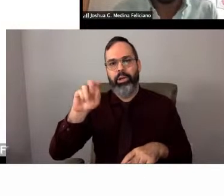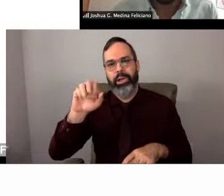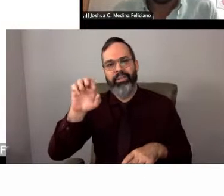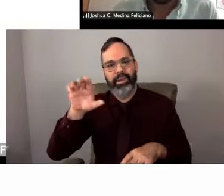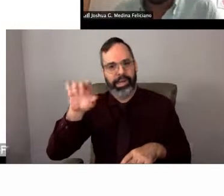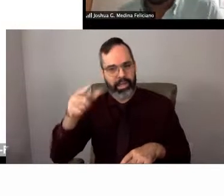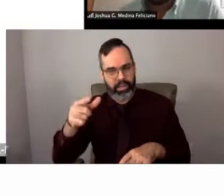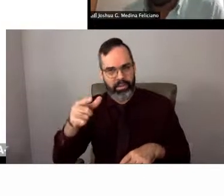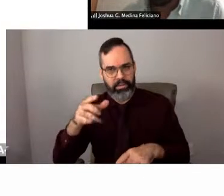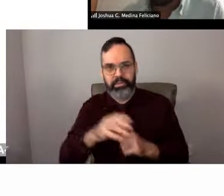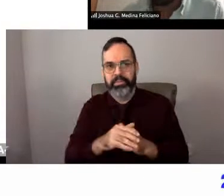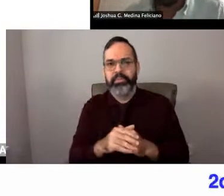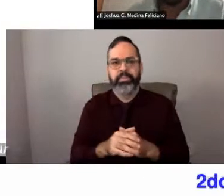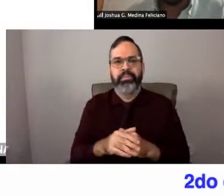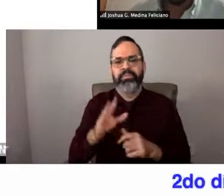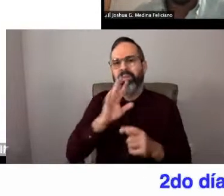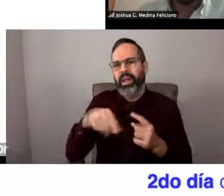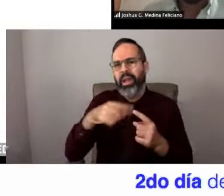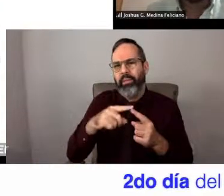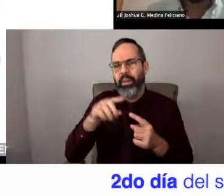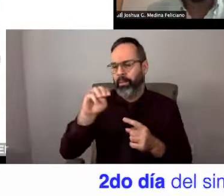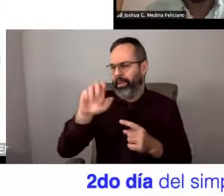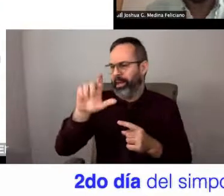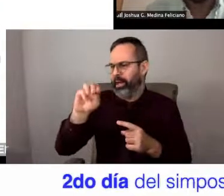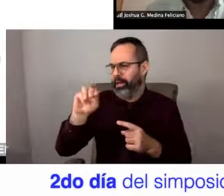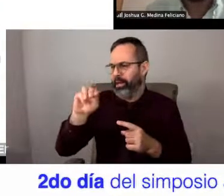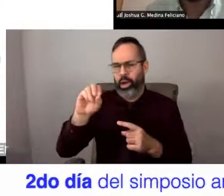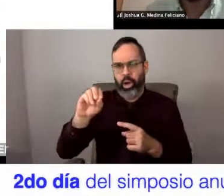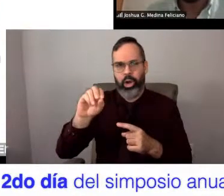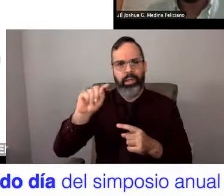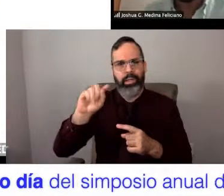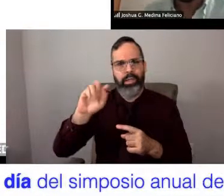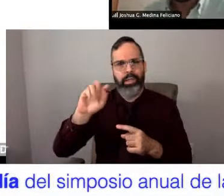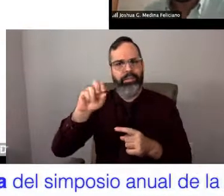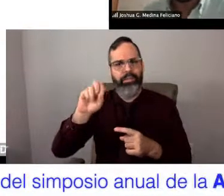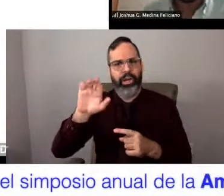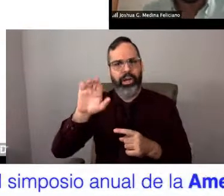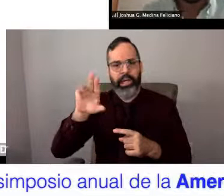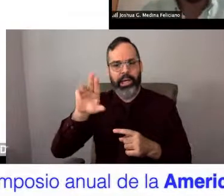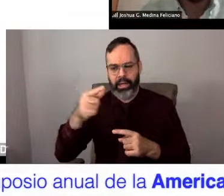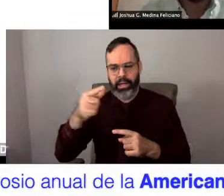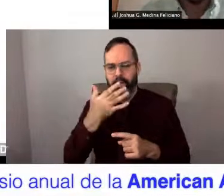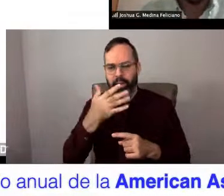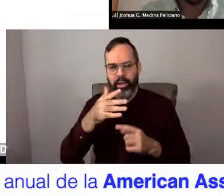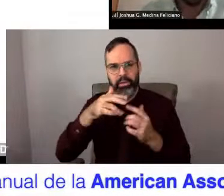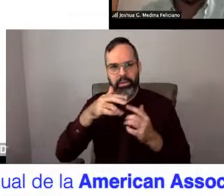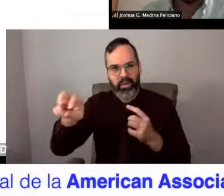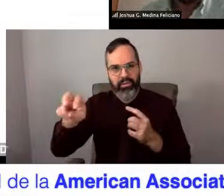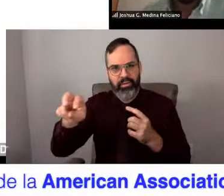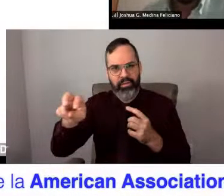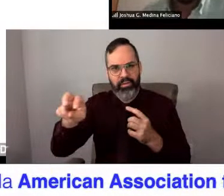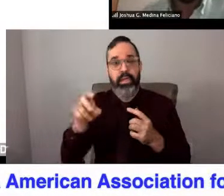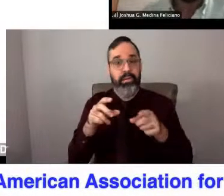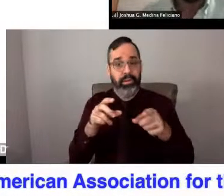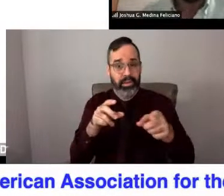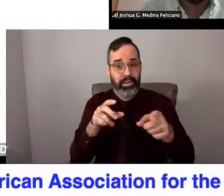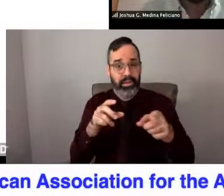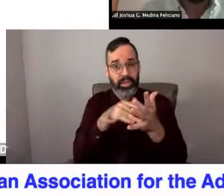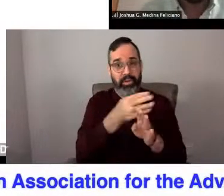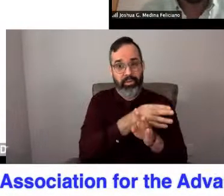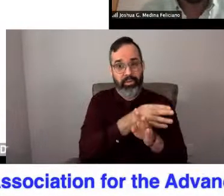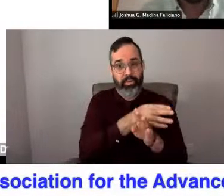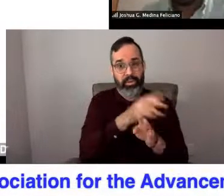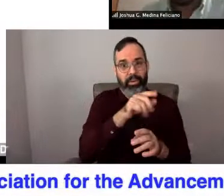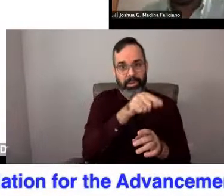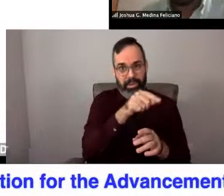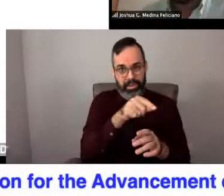Starting by talking about transferring, this gene family was actually studied before by our laboratory, where they